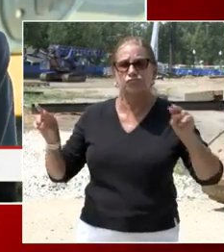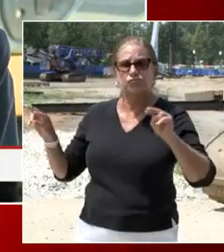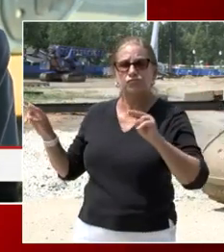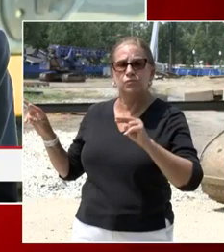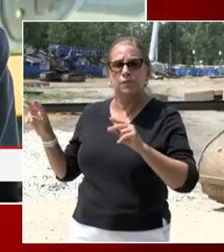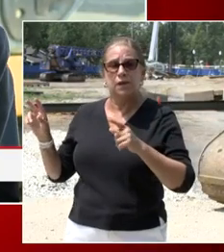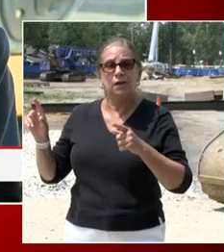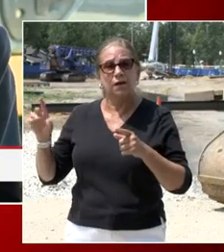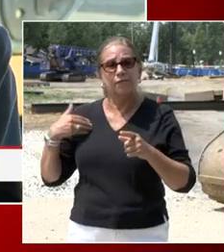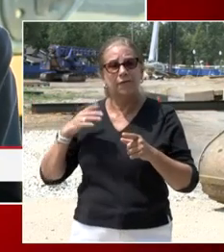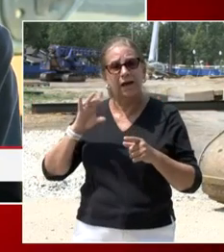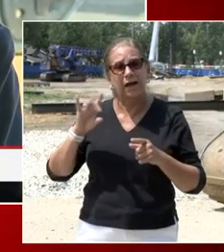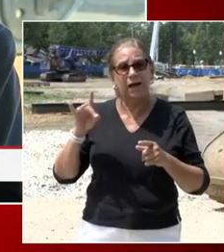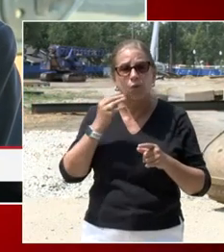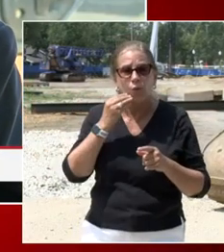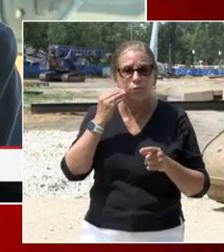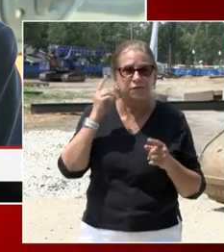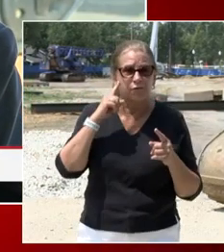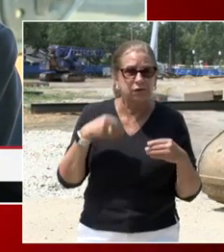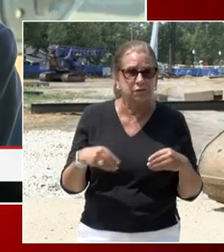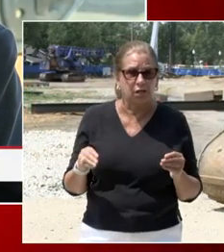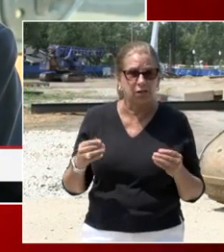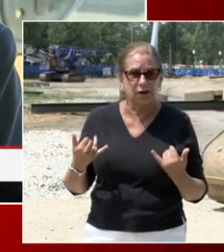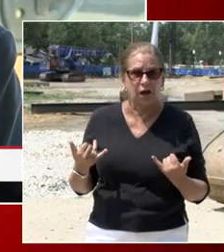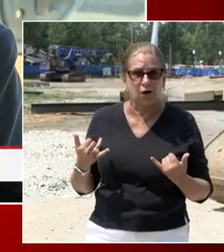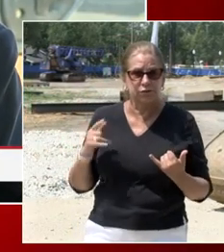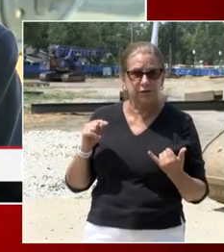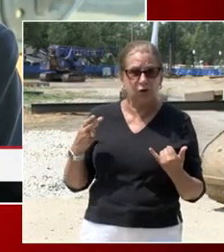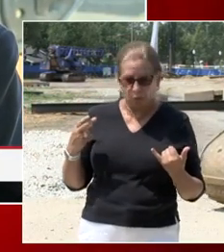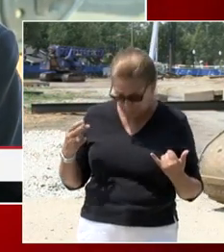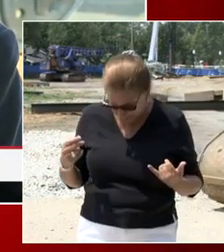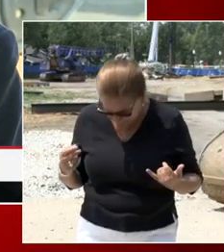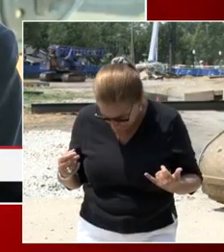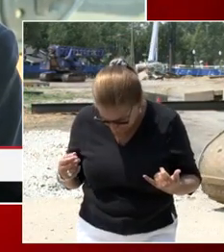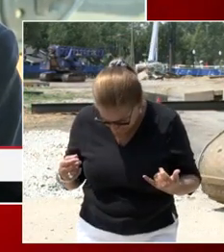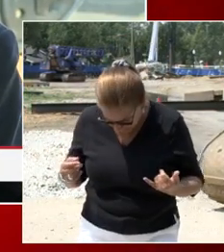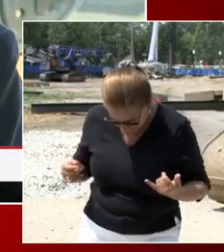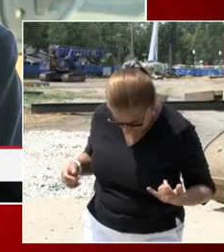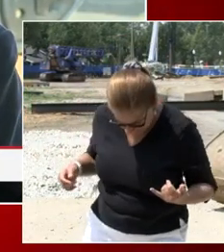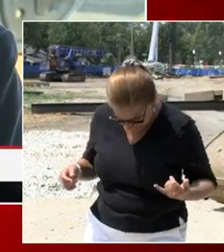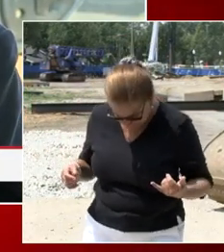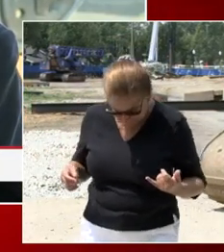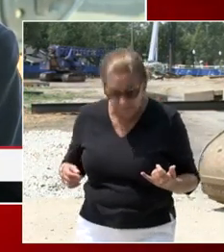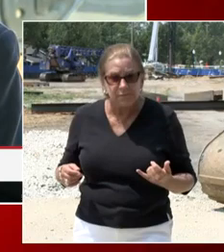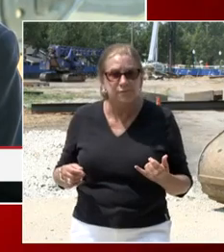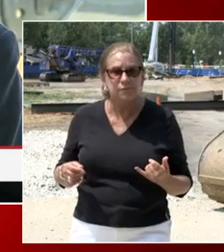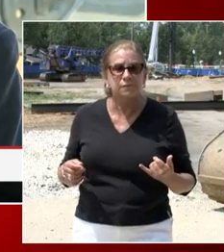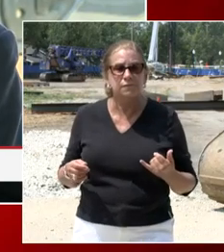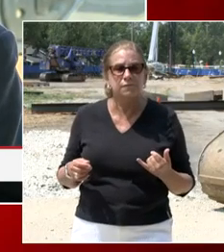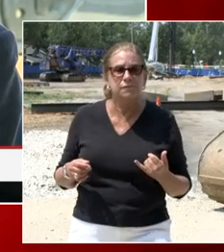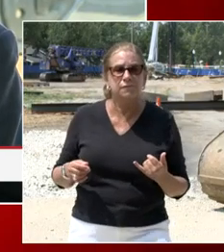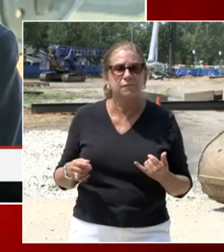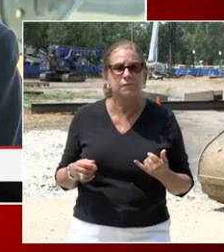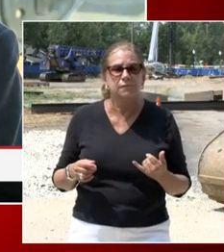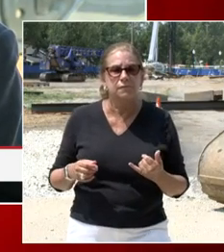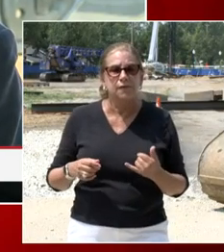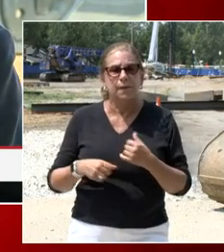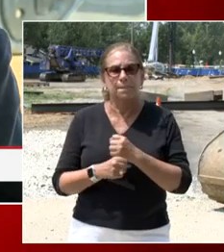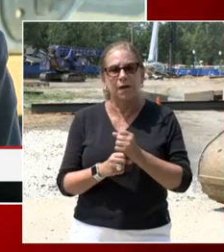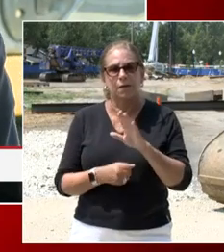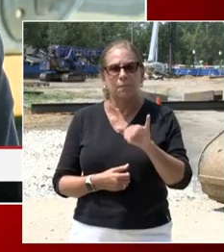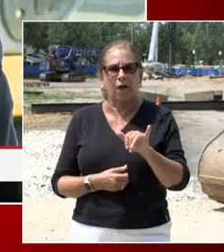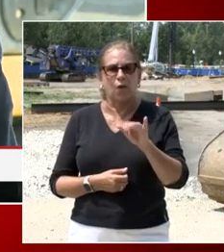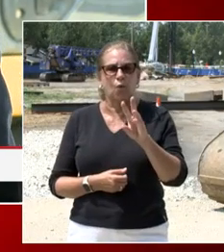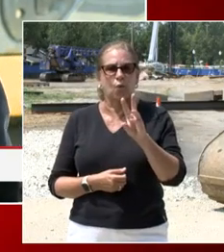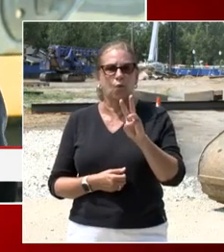rest are market. All these investments generated in large part by Whitman-Walker's history-making legacy will